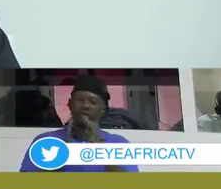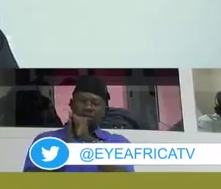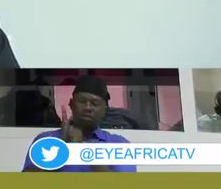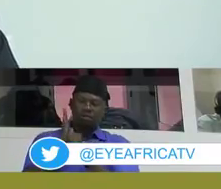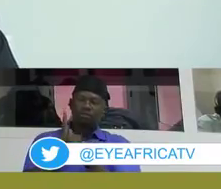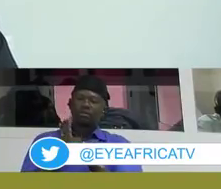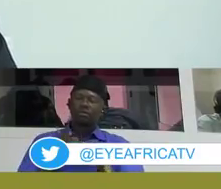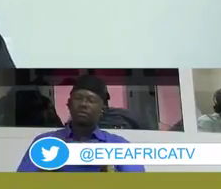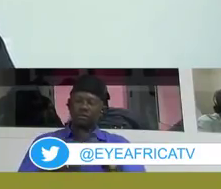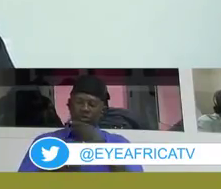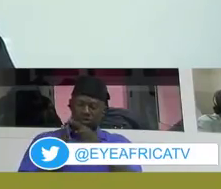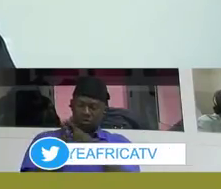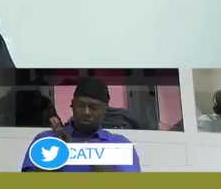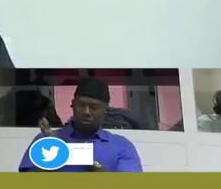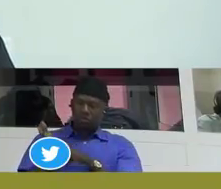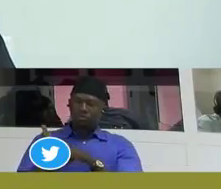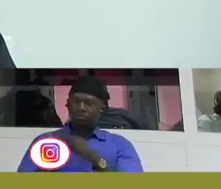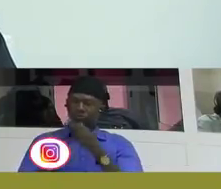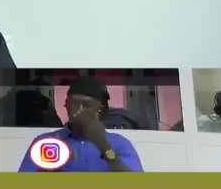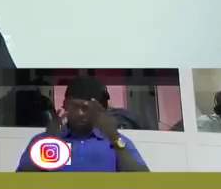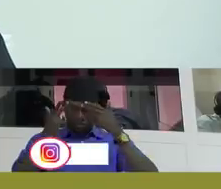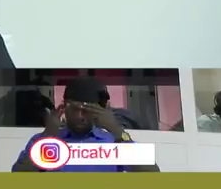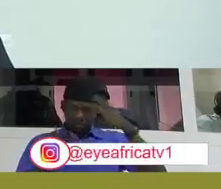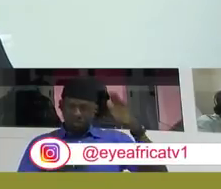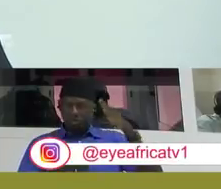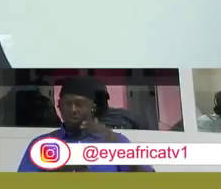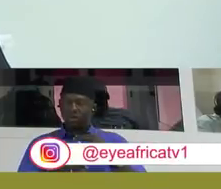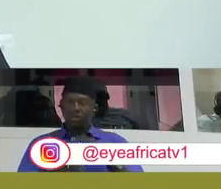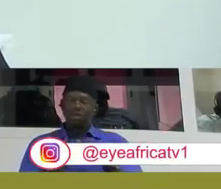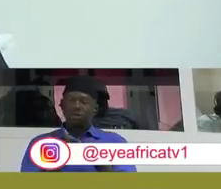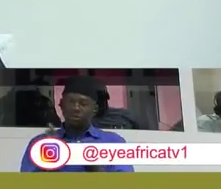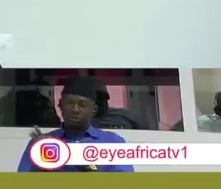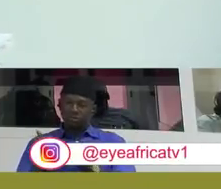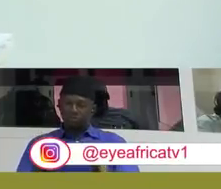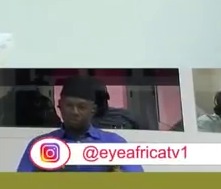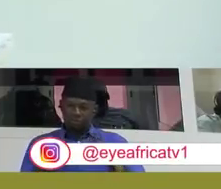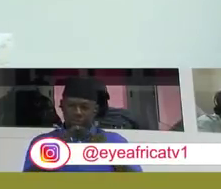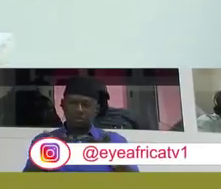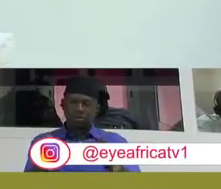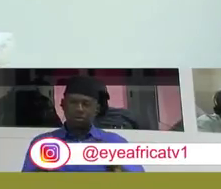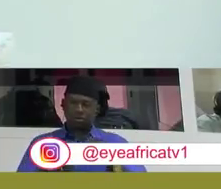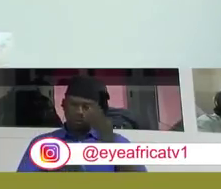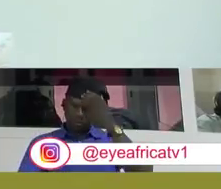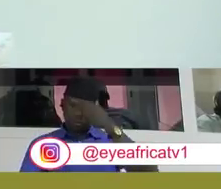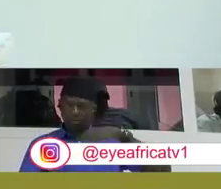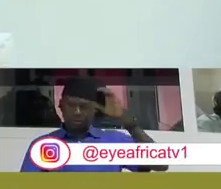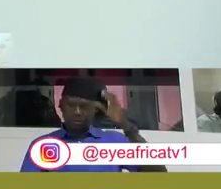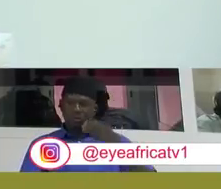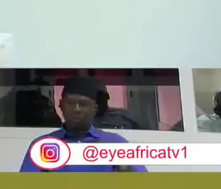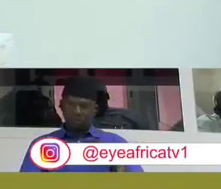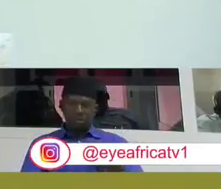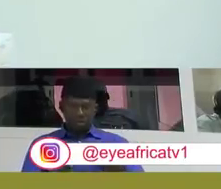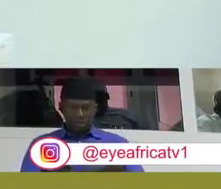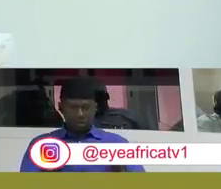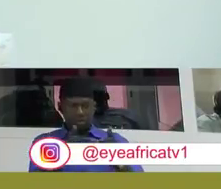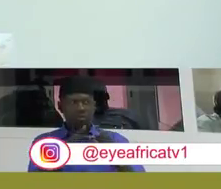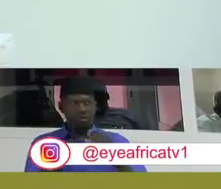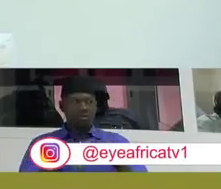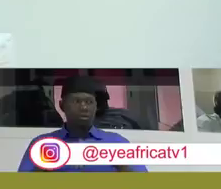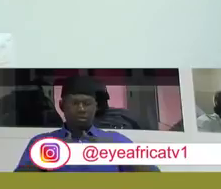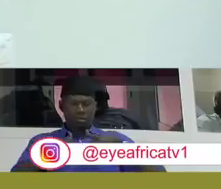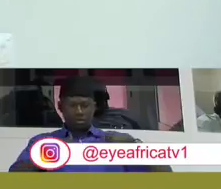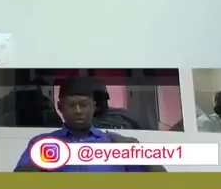Code of Conduct, and the Rules of Procedure of the Commission, and you are granted them a recusal